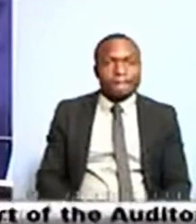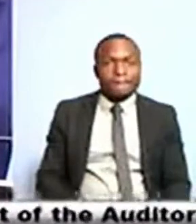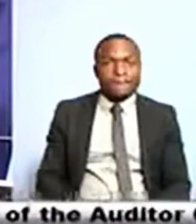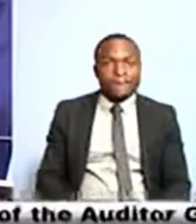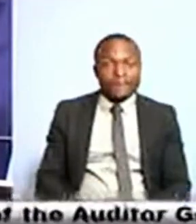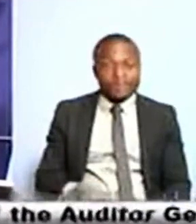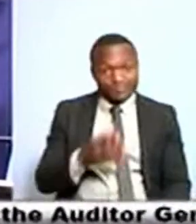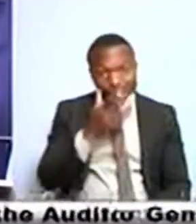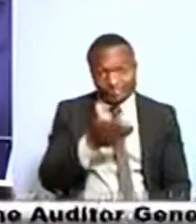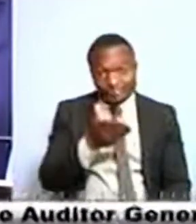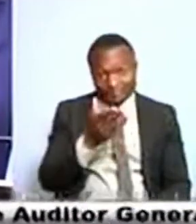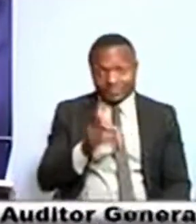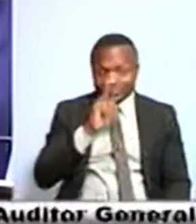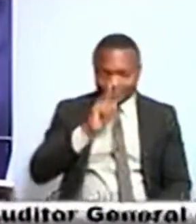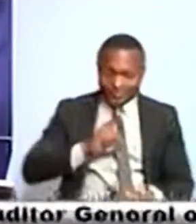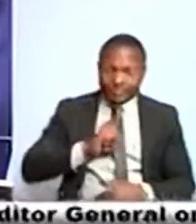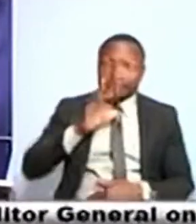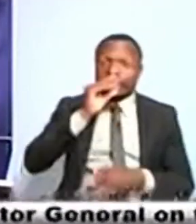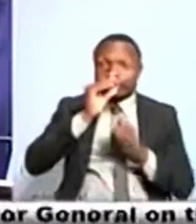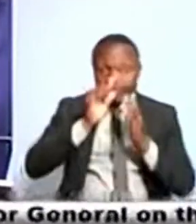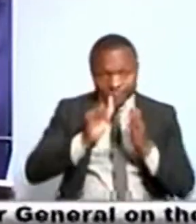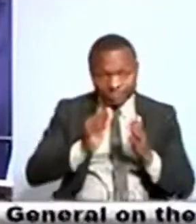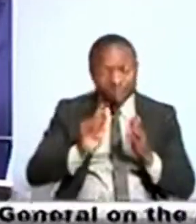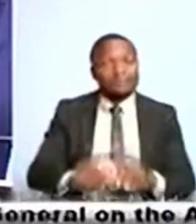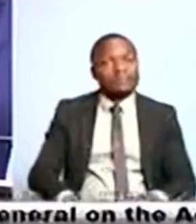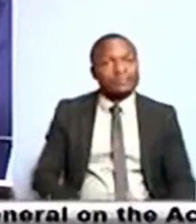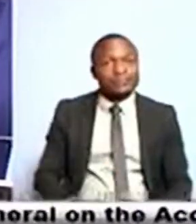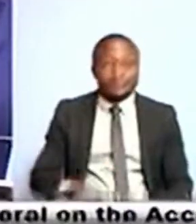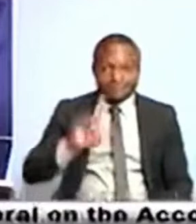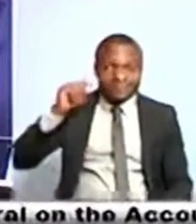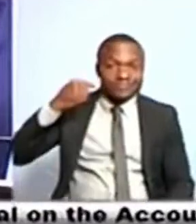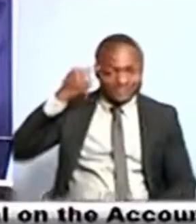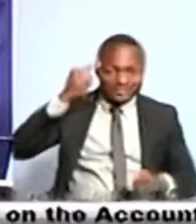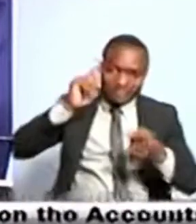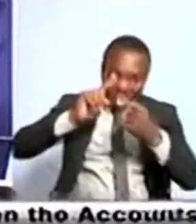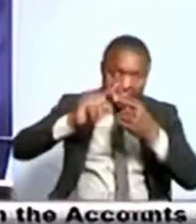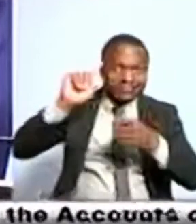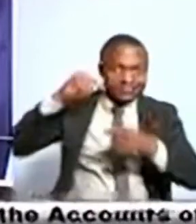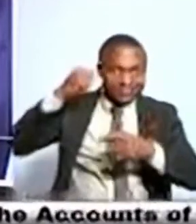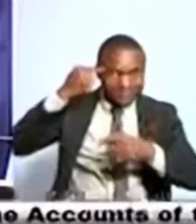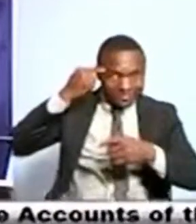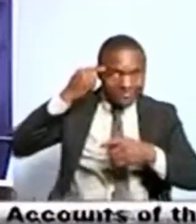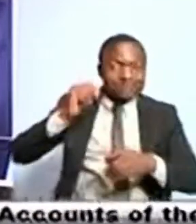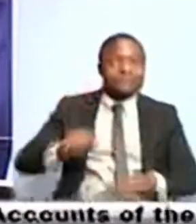And that, Madam Speaker, is government to government.